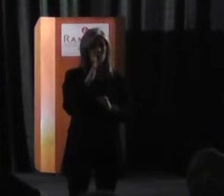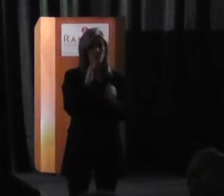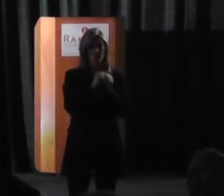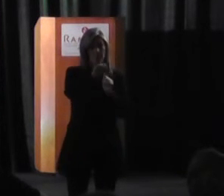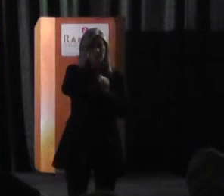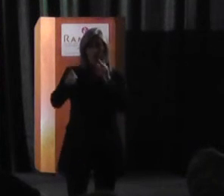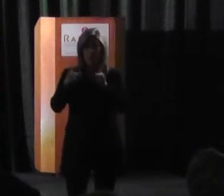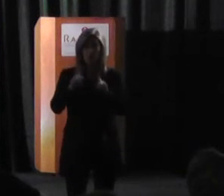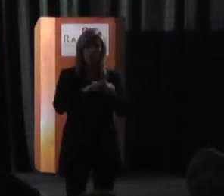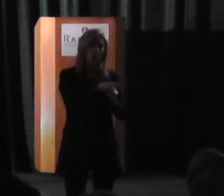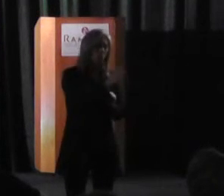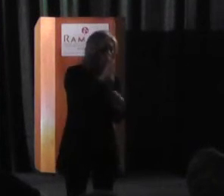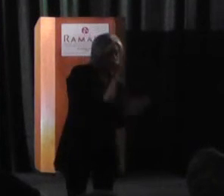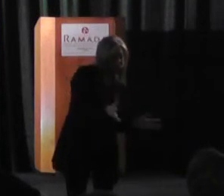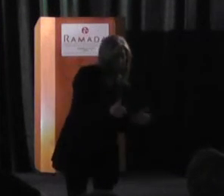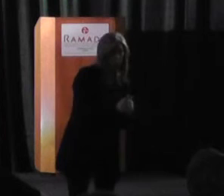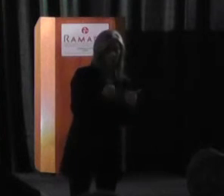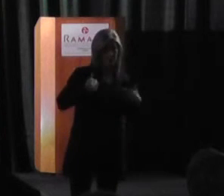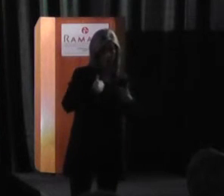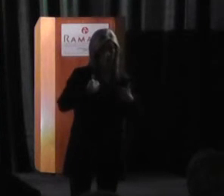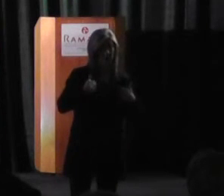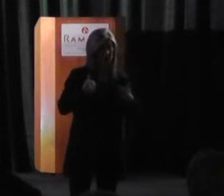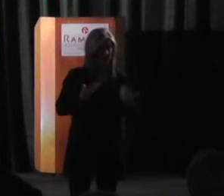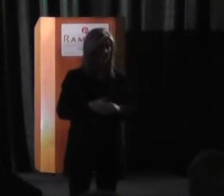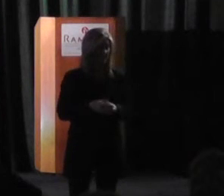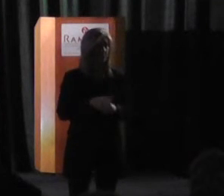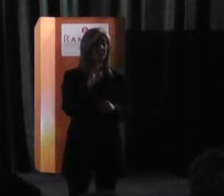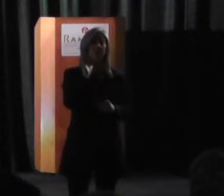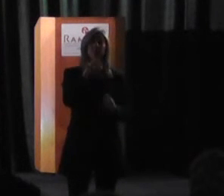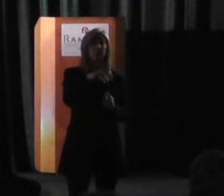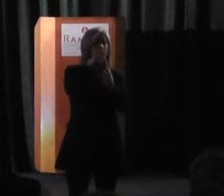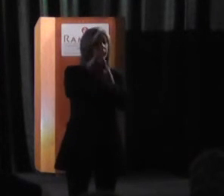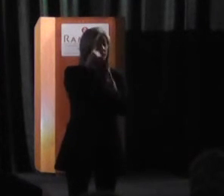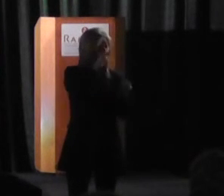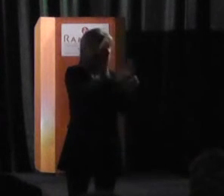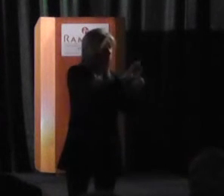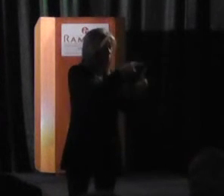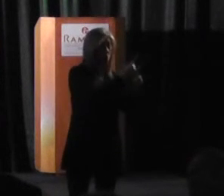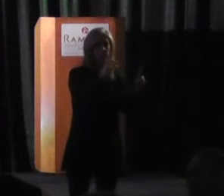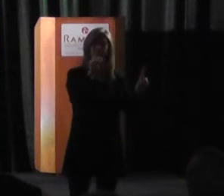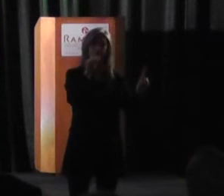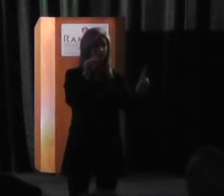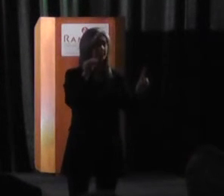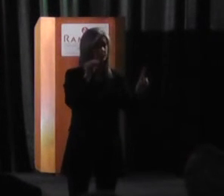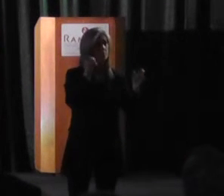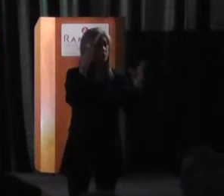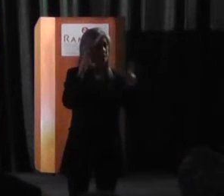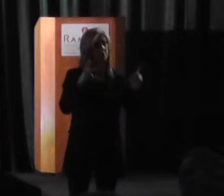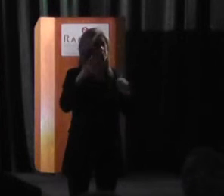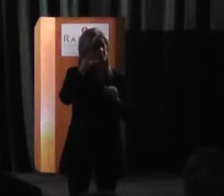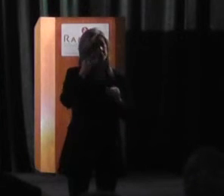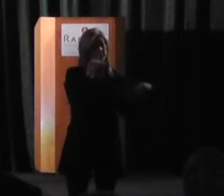unfortunately, that's not unique to him. He also talks about being teased in Sunday school, and we know that teasing and bullying can